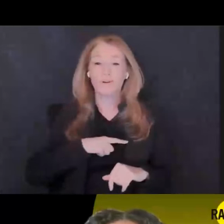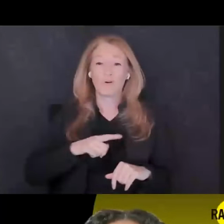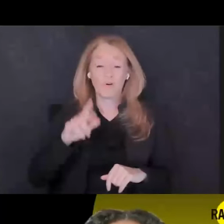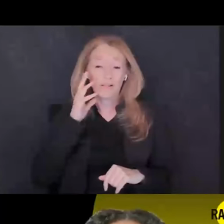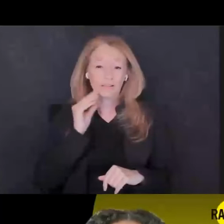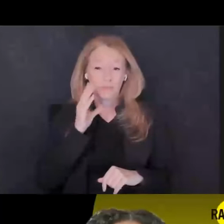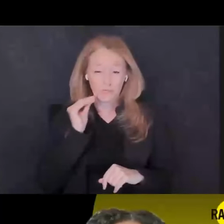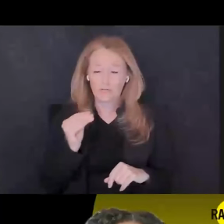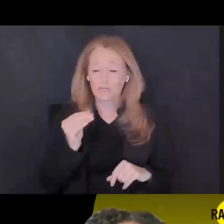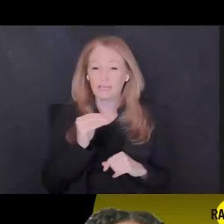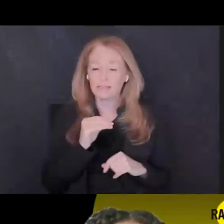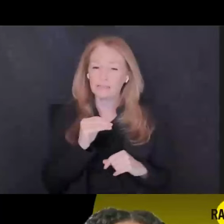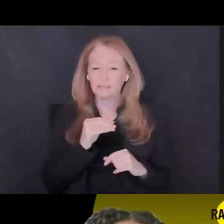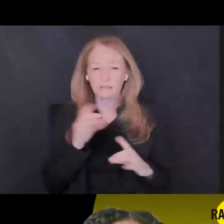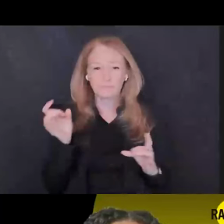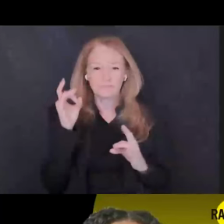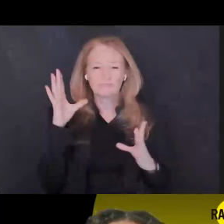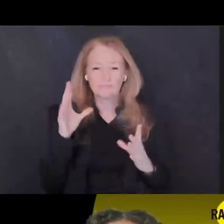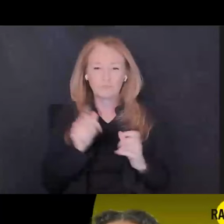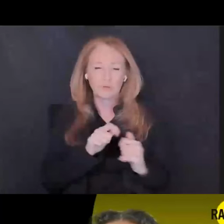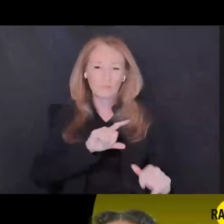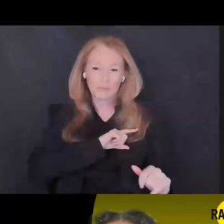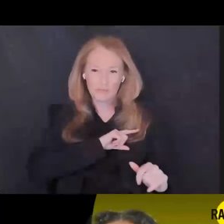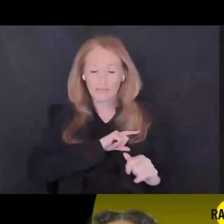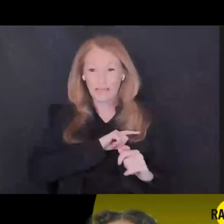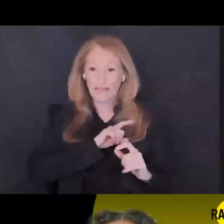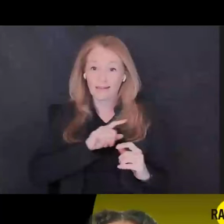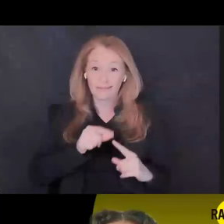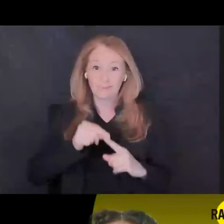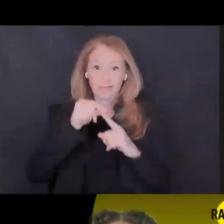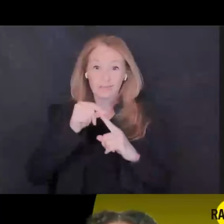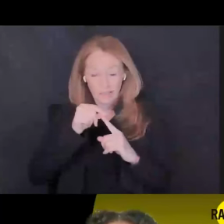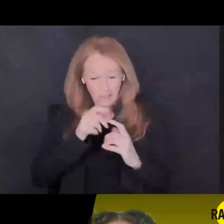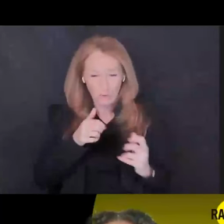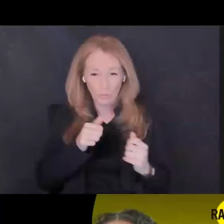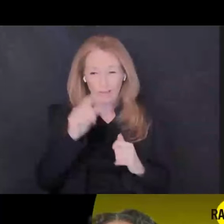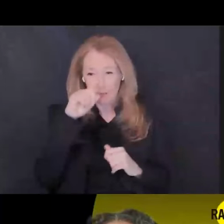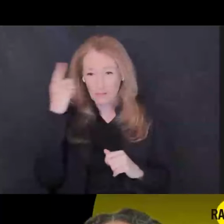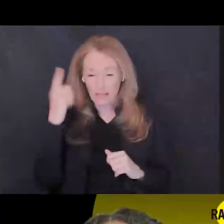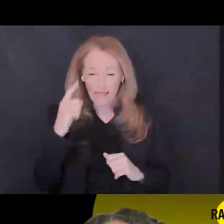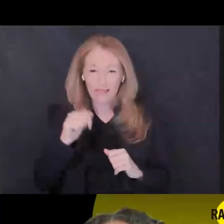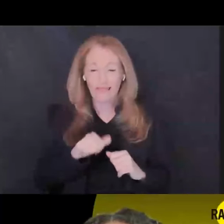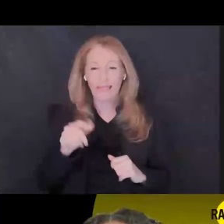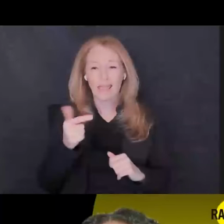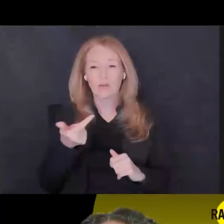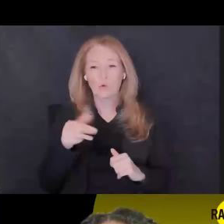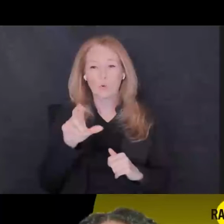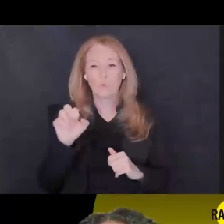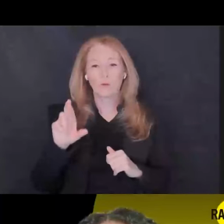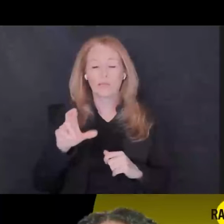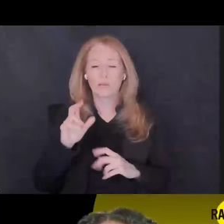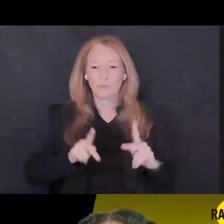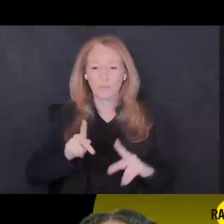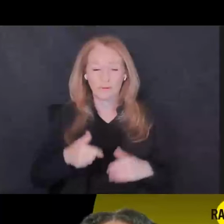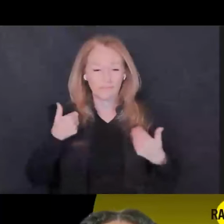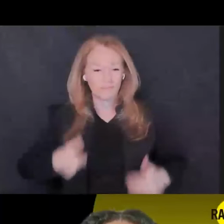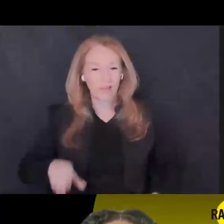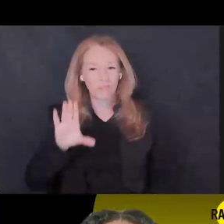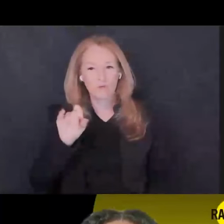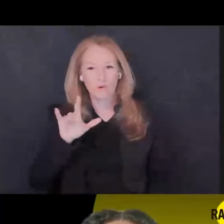against Black and queer people. So a bit about myself, I'm Cosette. I'm the organizing director at Raheem, and